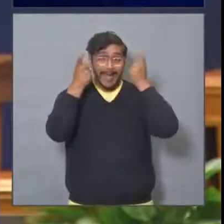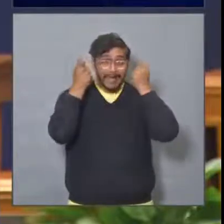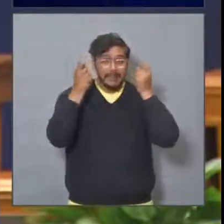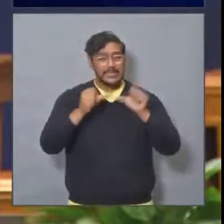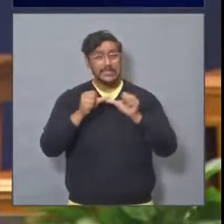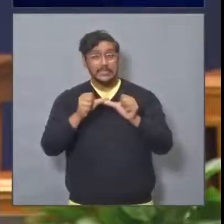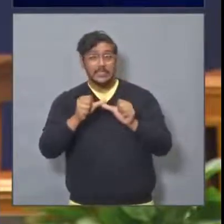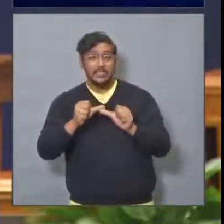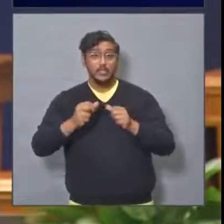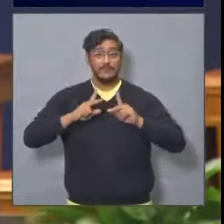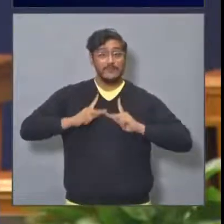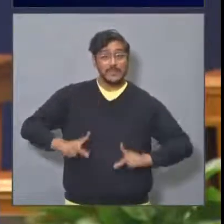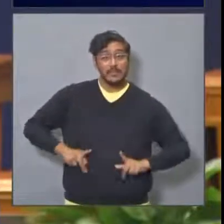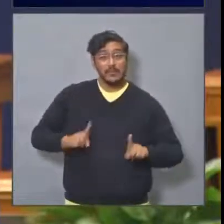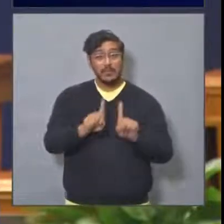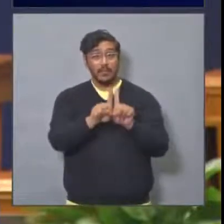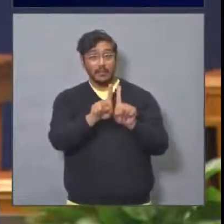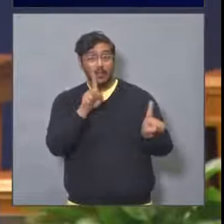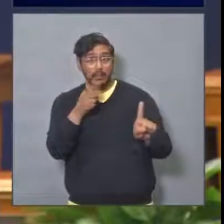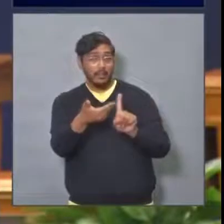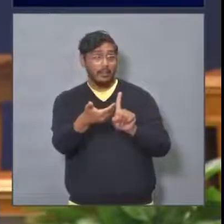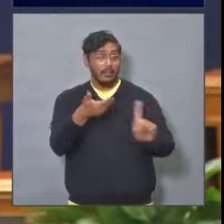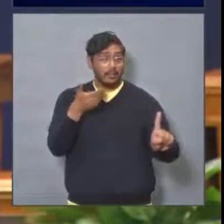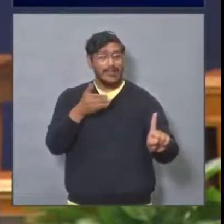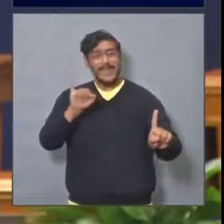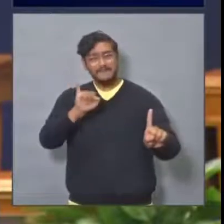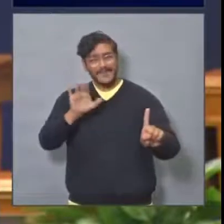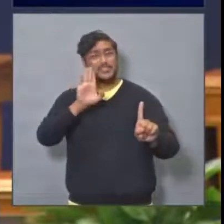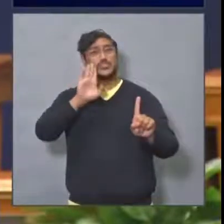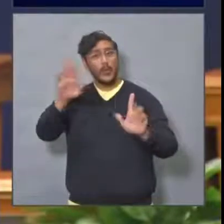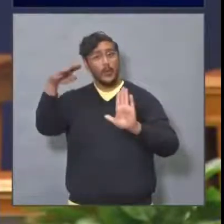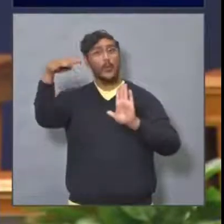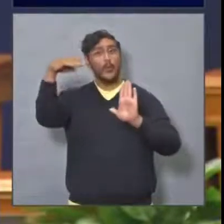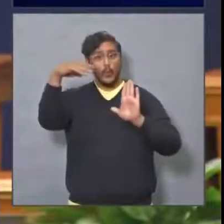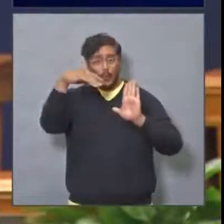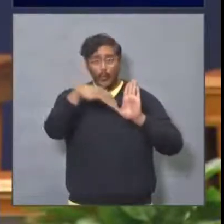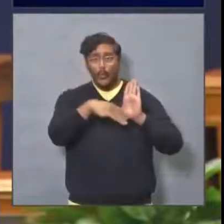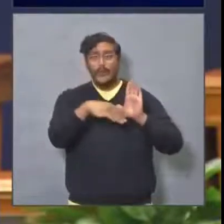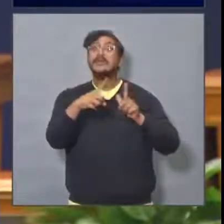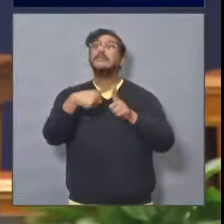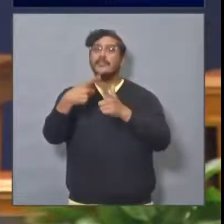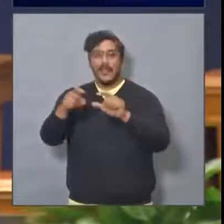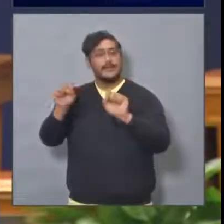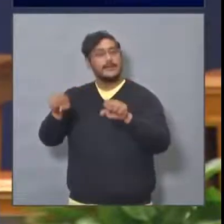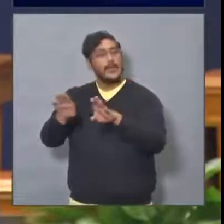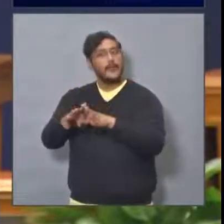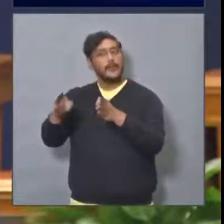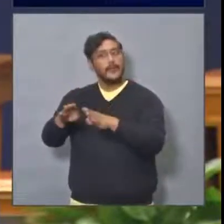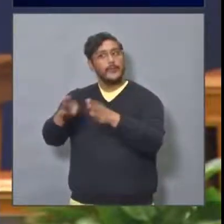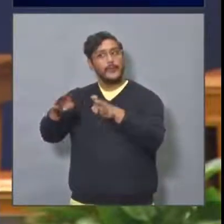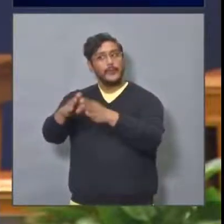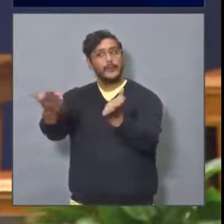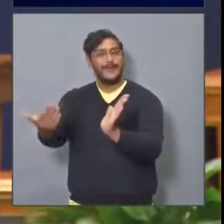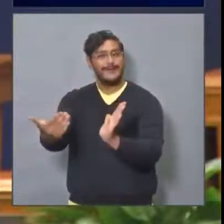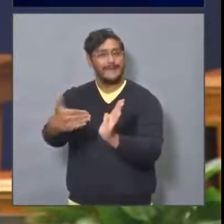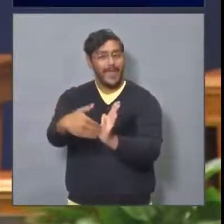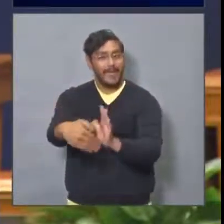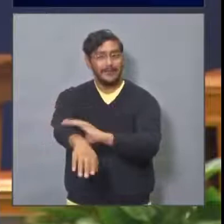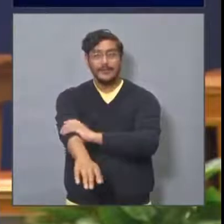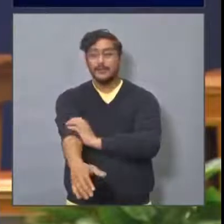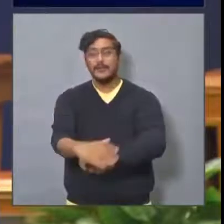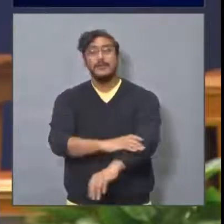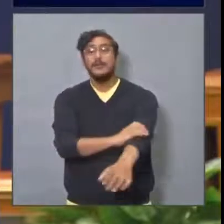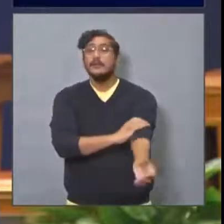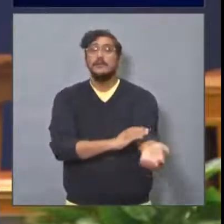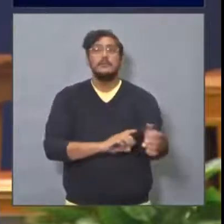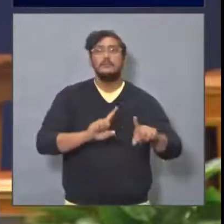physical distancing, our infection rates would go down, and that would allow us to reopen our economy. But wearing it below one's nose